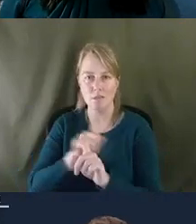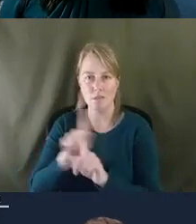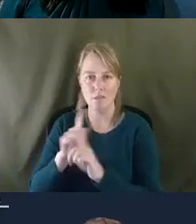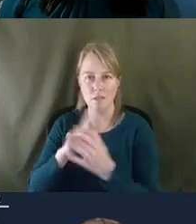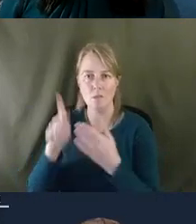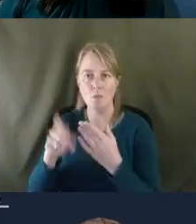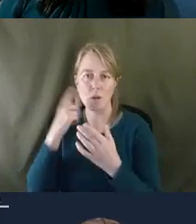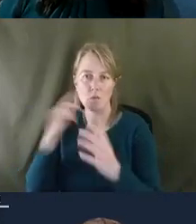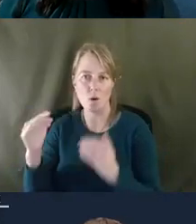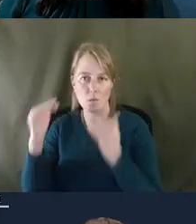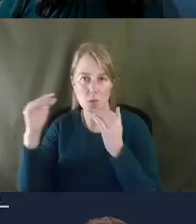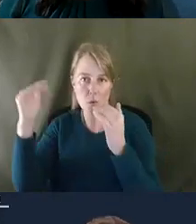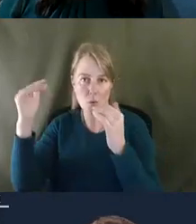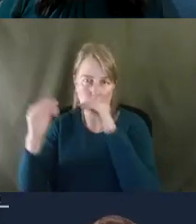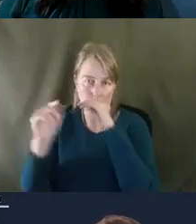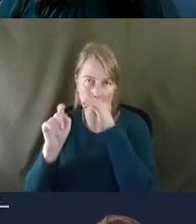Okay, so